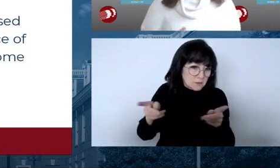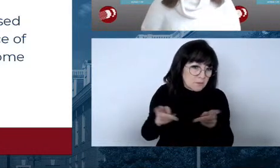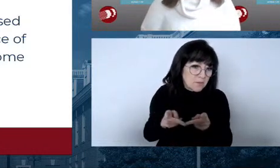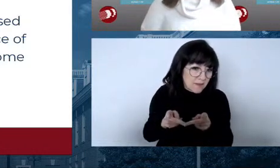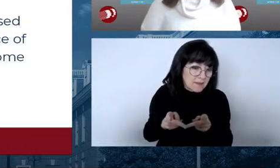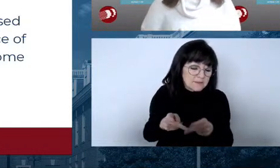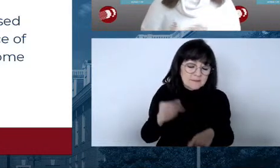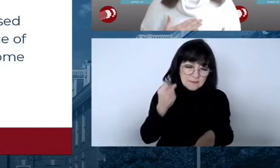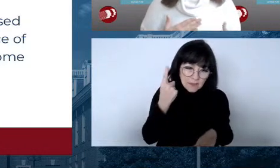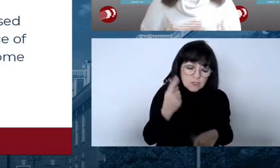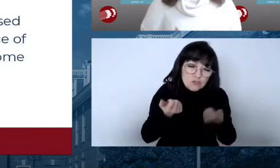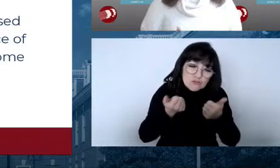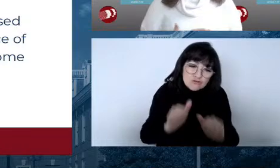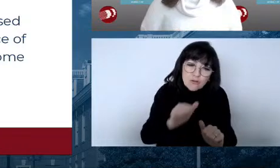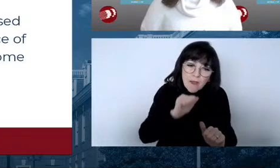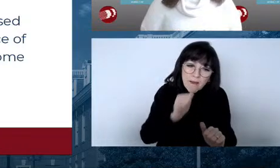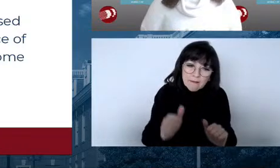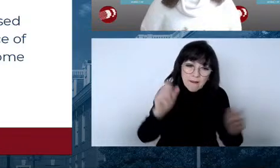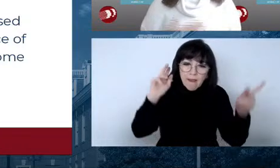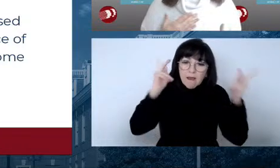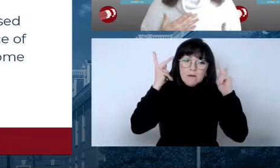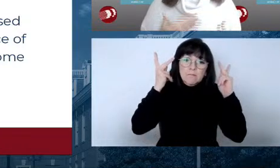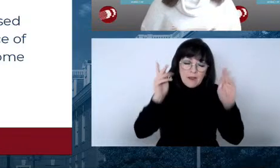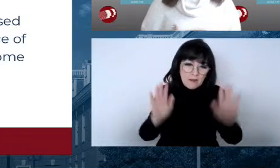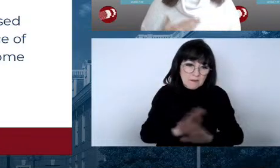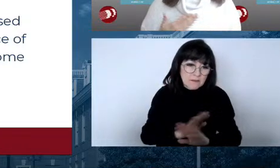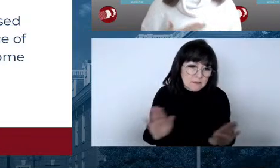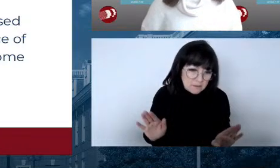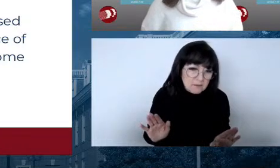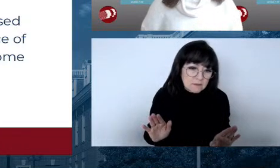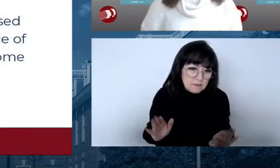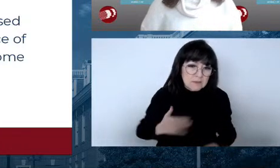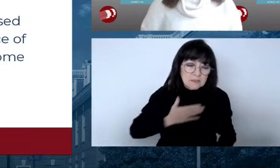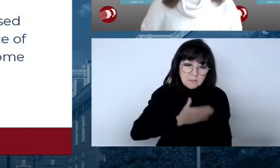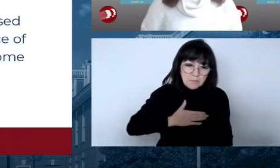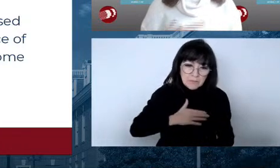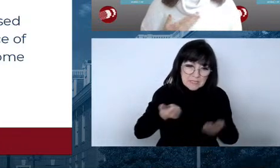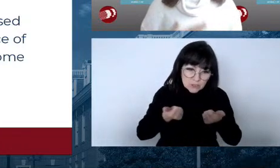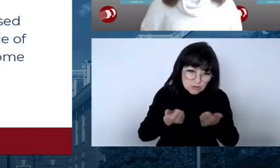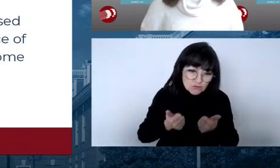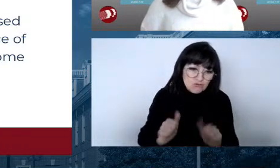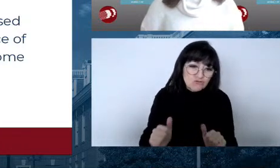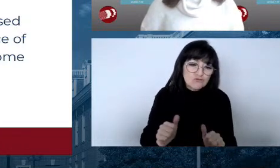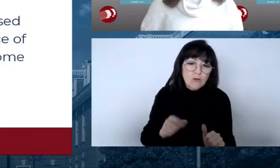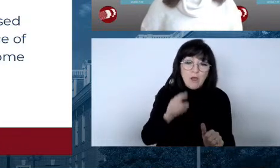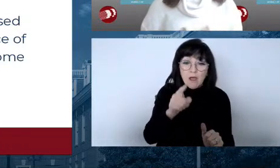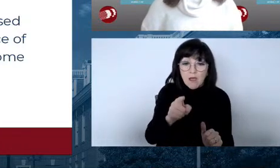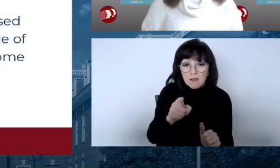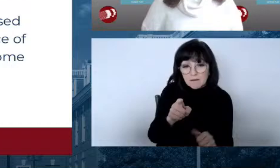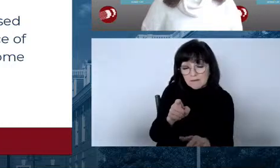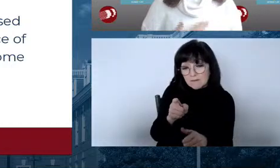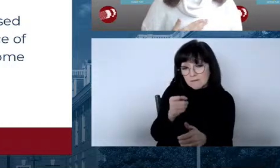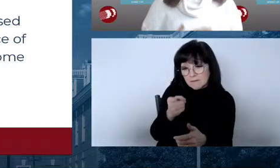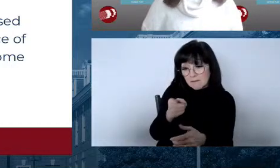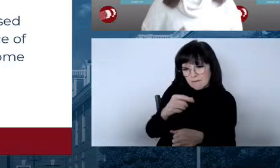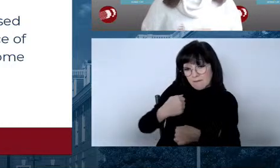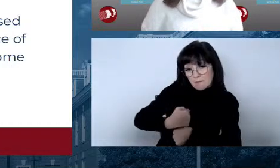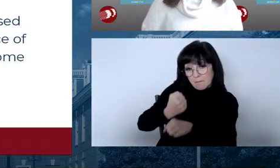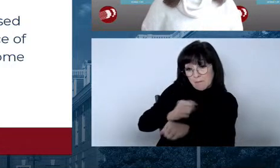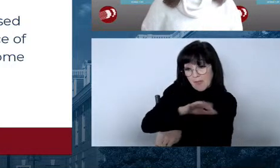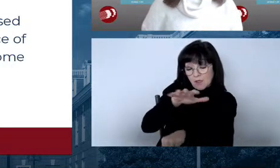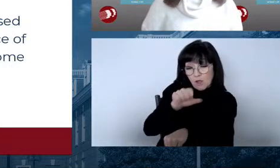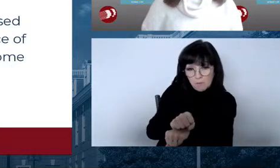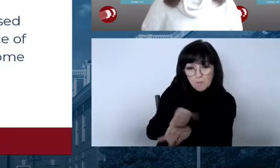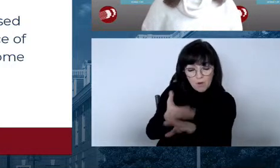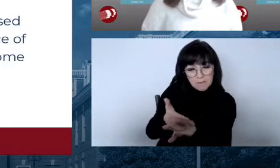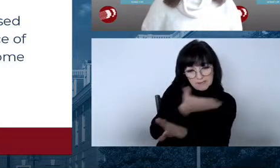and we can't do it. But we would ask people, again, please try to book in advance, but realize that due to things